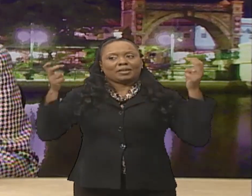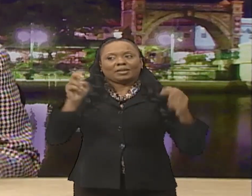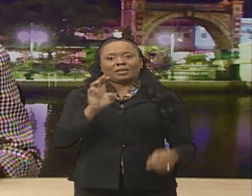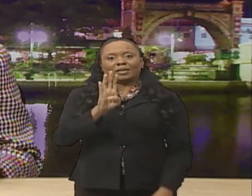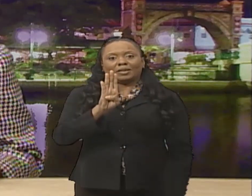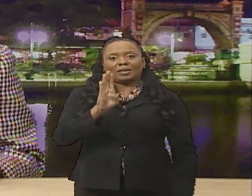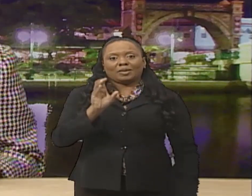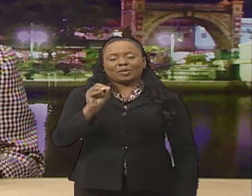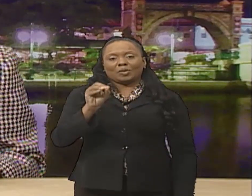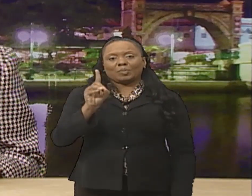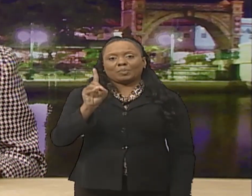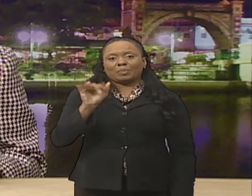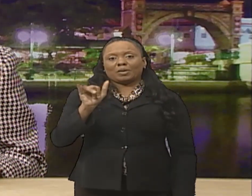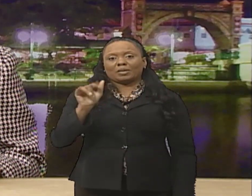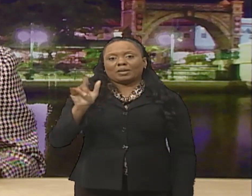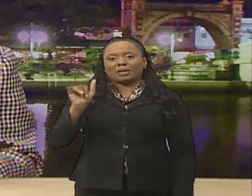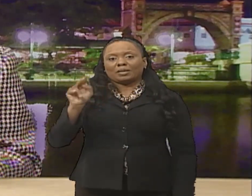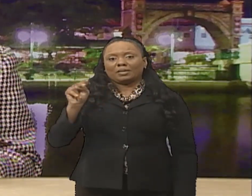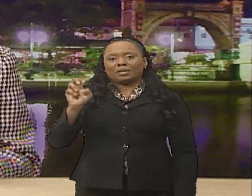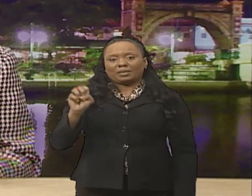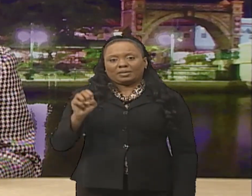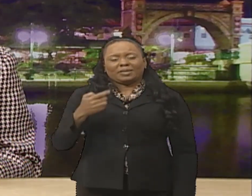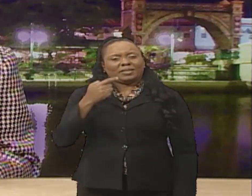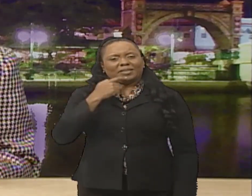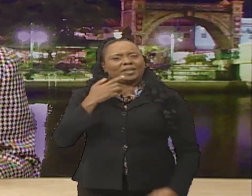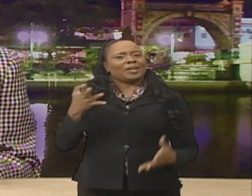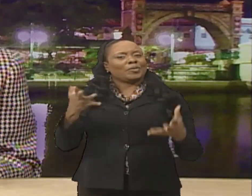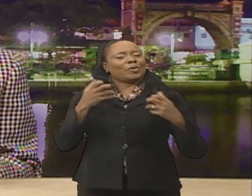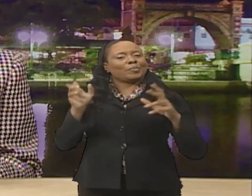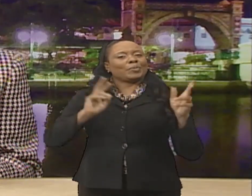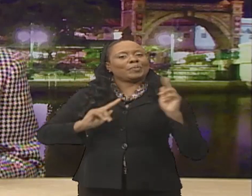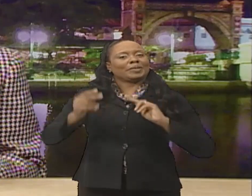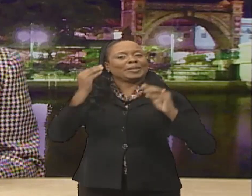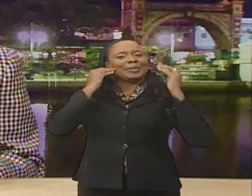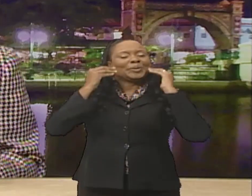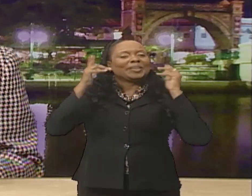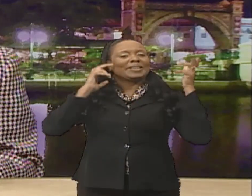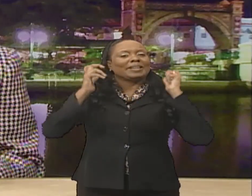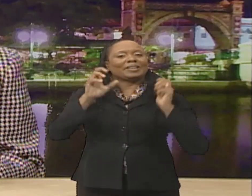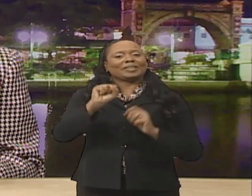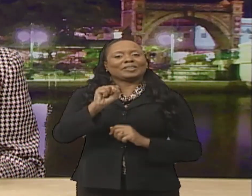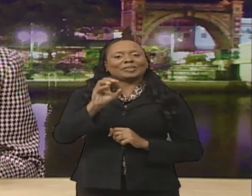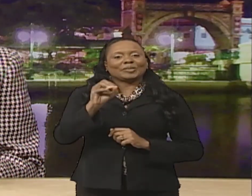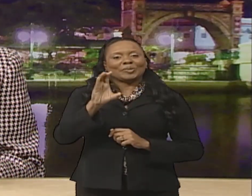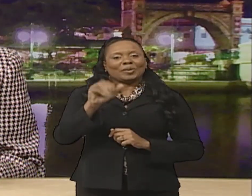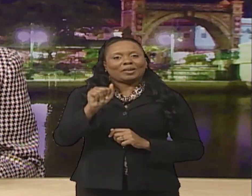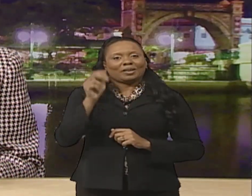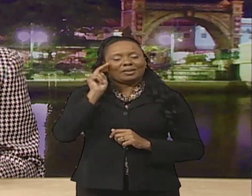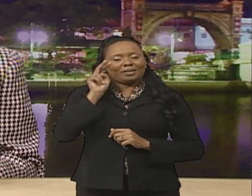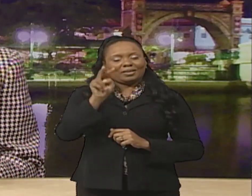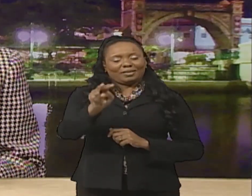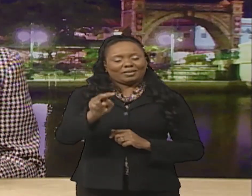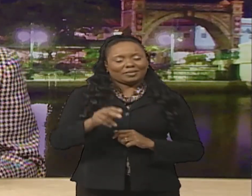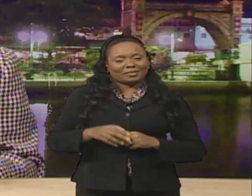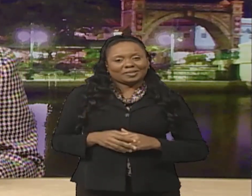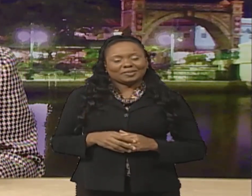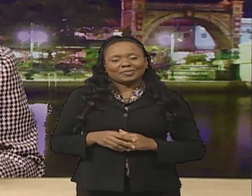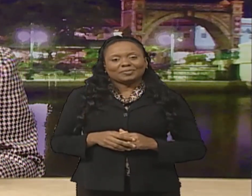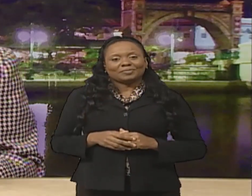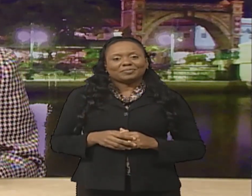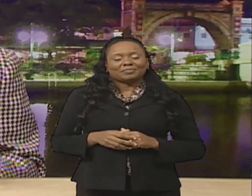Now, Olatunji says he was doing his part to take soca to the world, as we hear in this report from CNC3